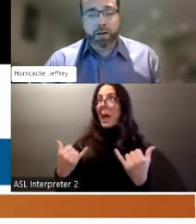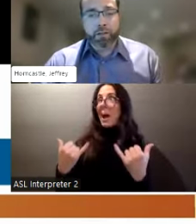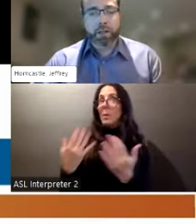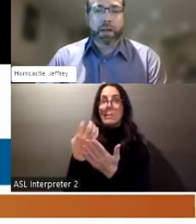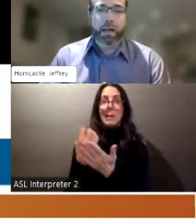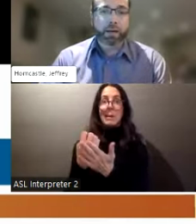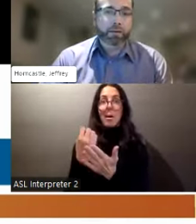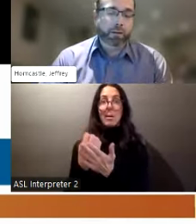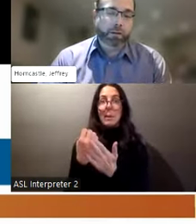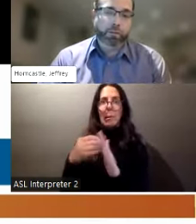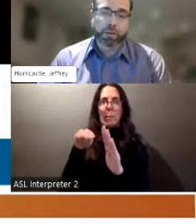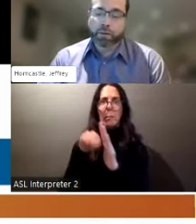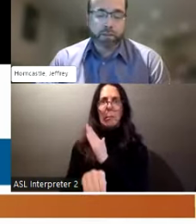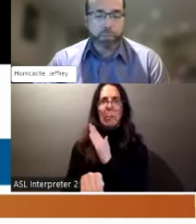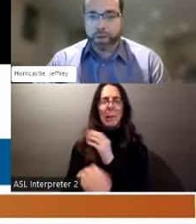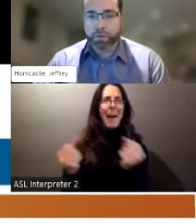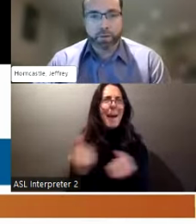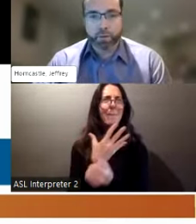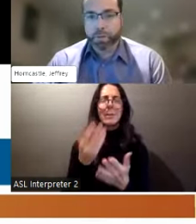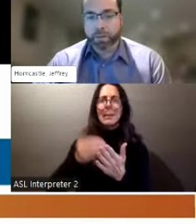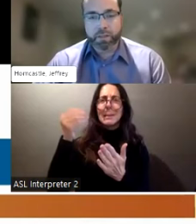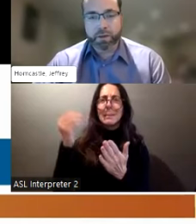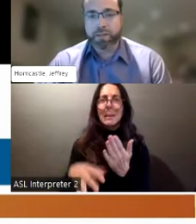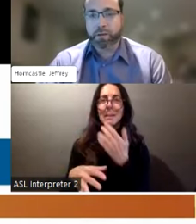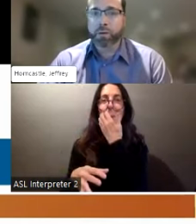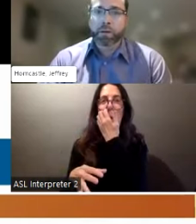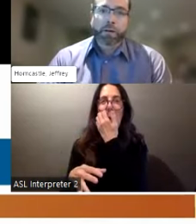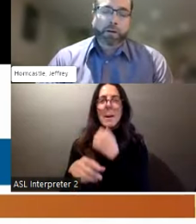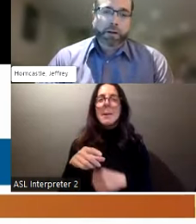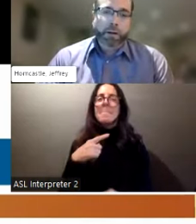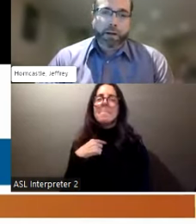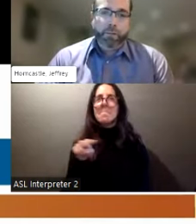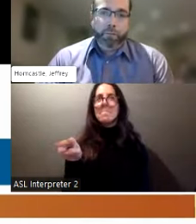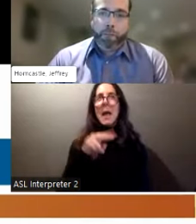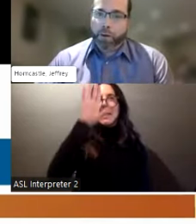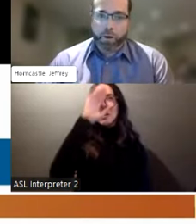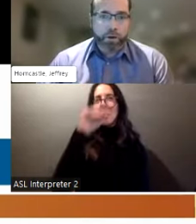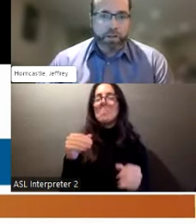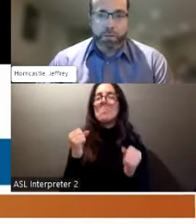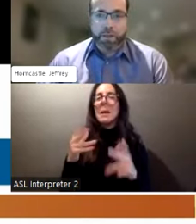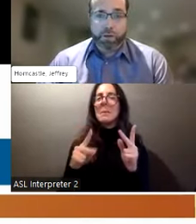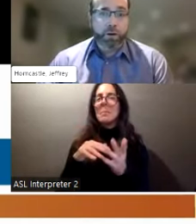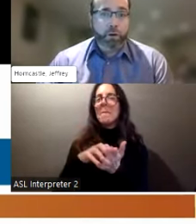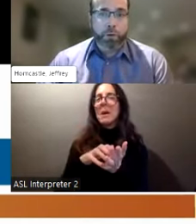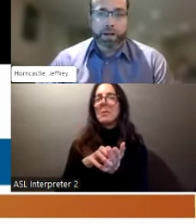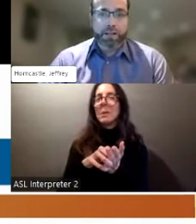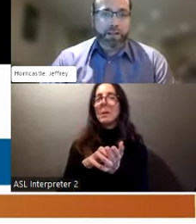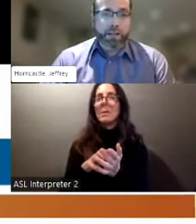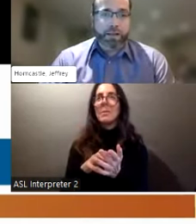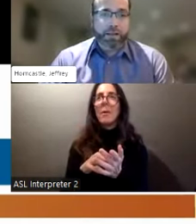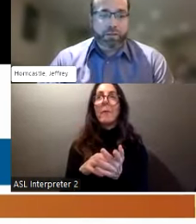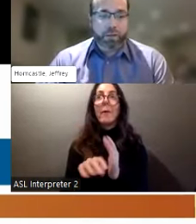in our country. And what they do is they prey on vulnerabilities, right? So offering something at a very low